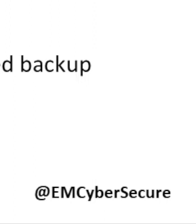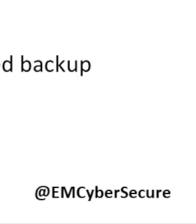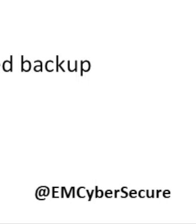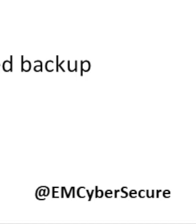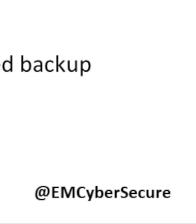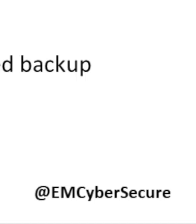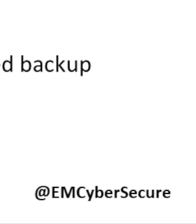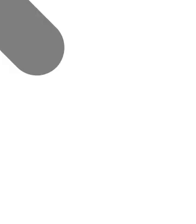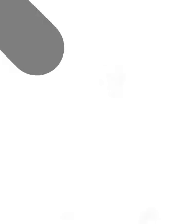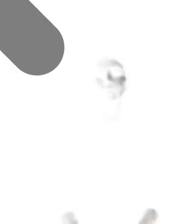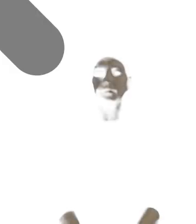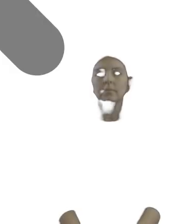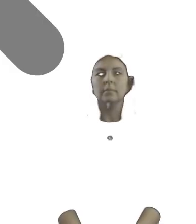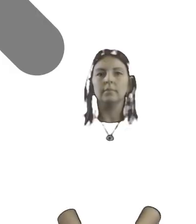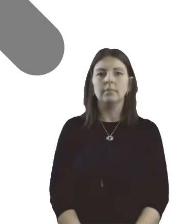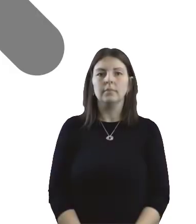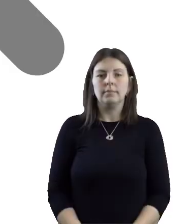and firewalls.